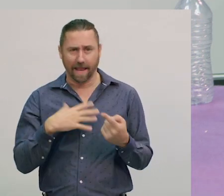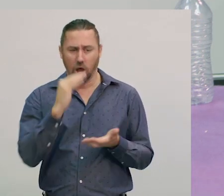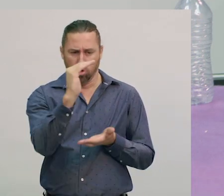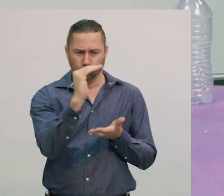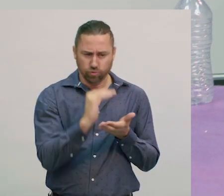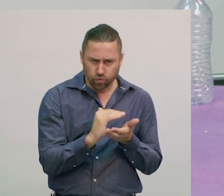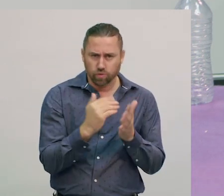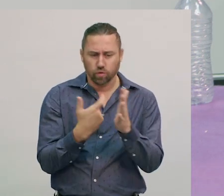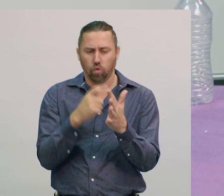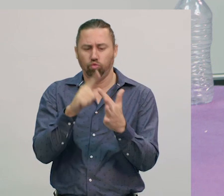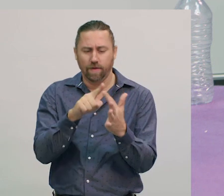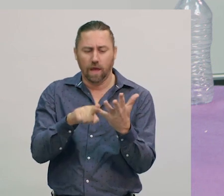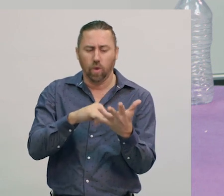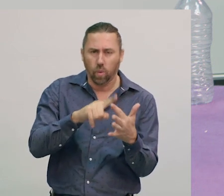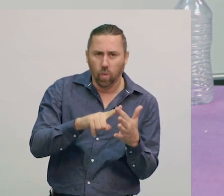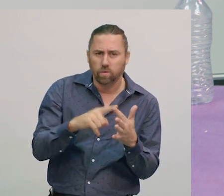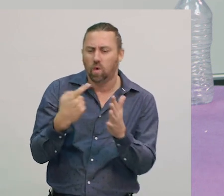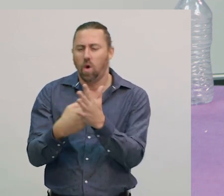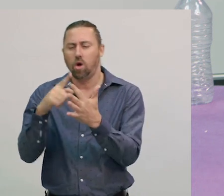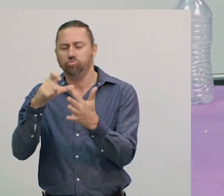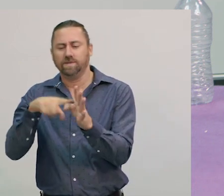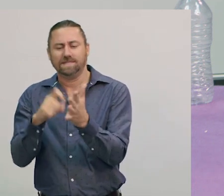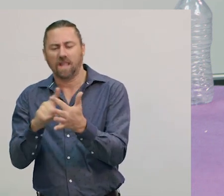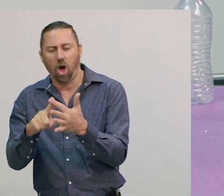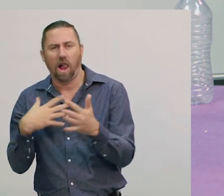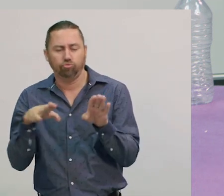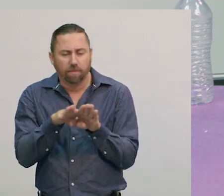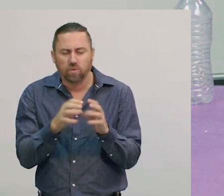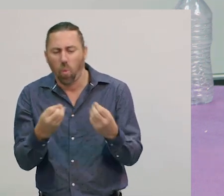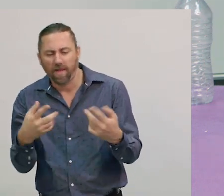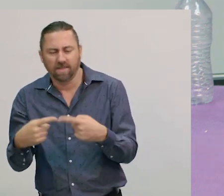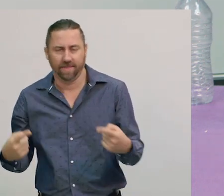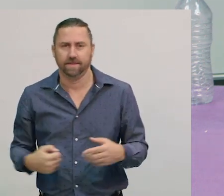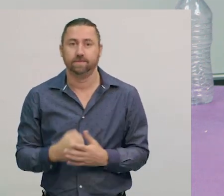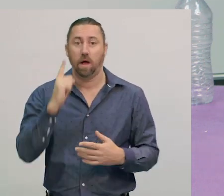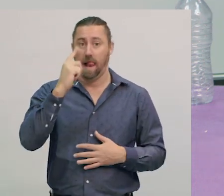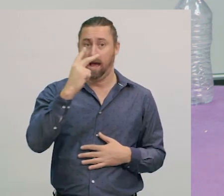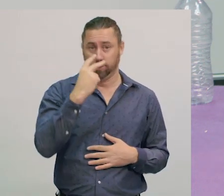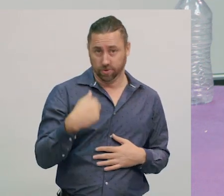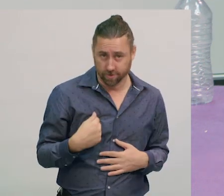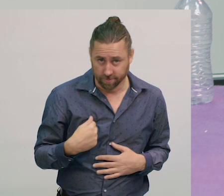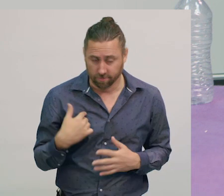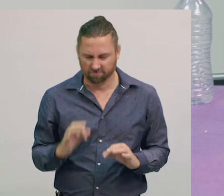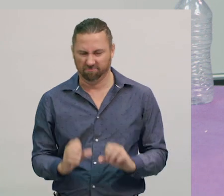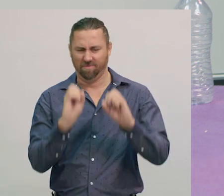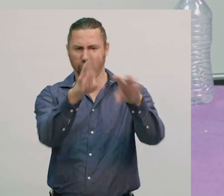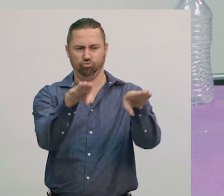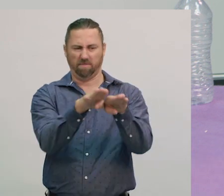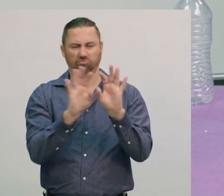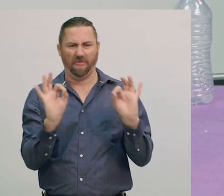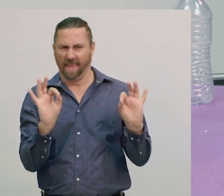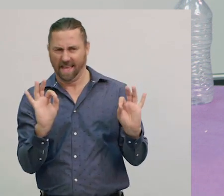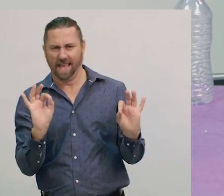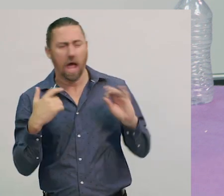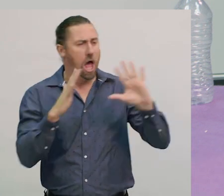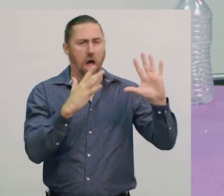reduce, reuse and recycle the waste we produce. Last night, I didn't take my daily rubbish out to the bins. I